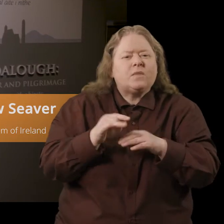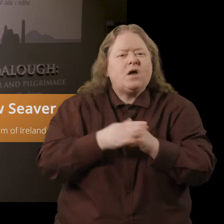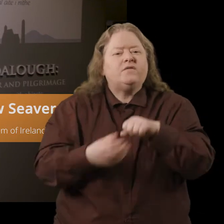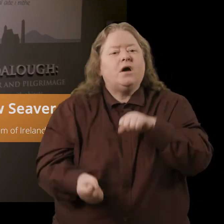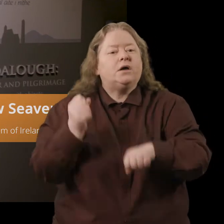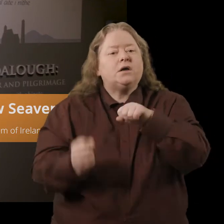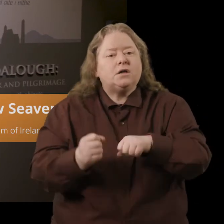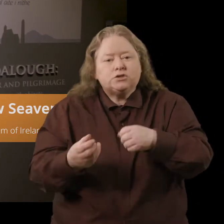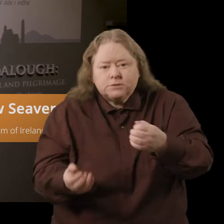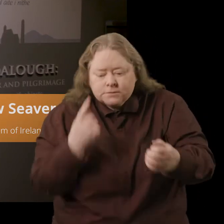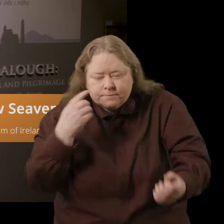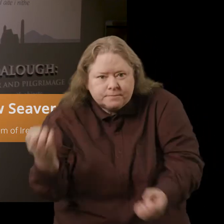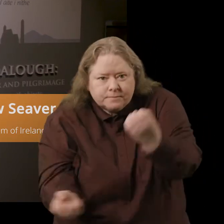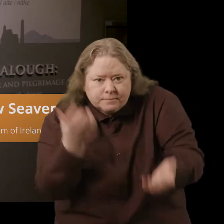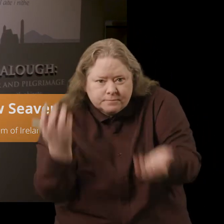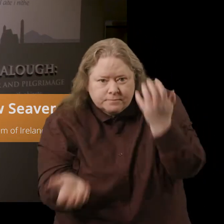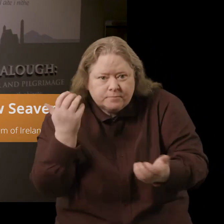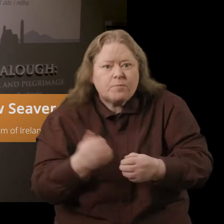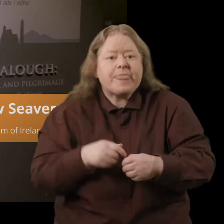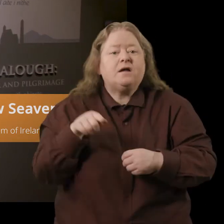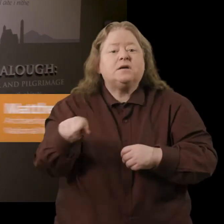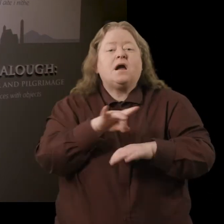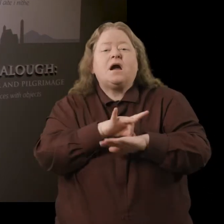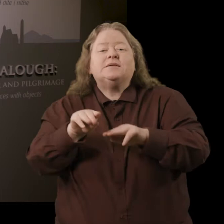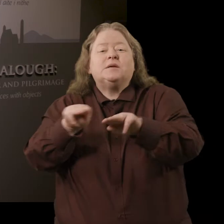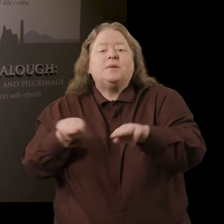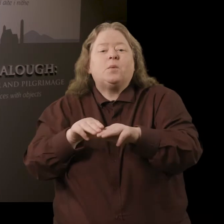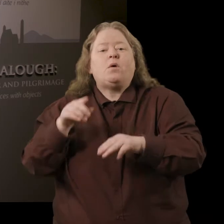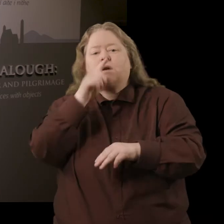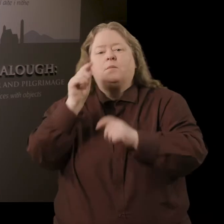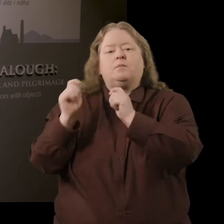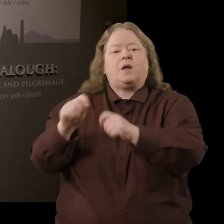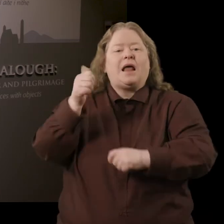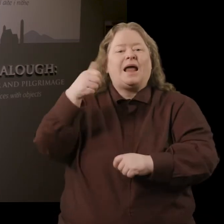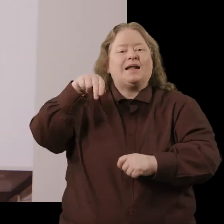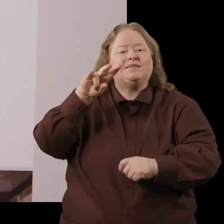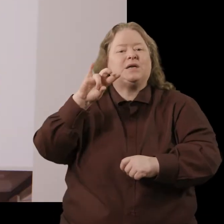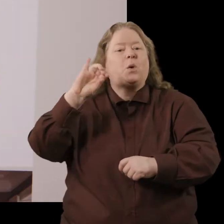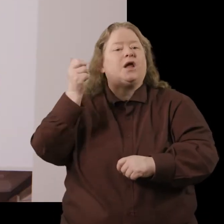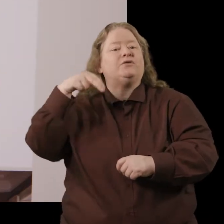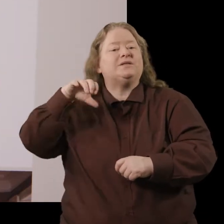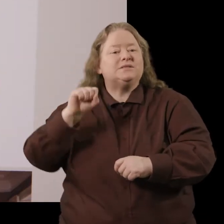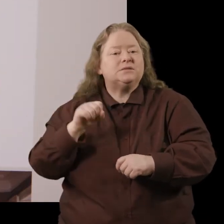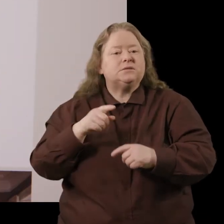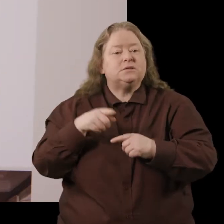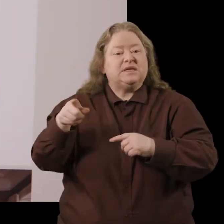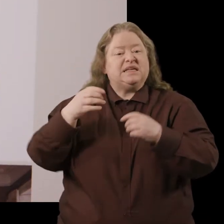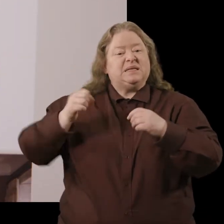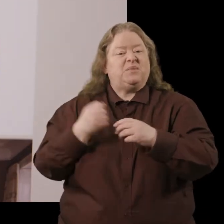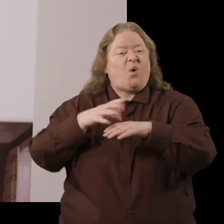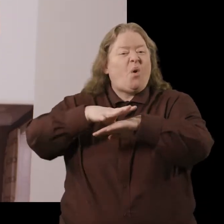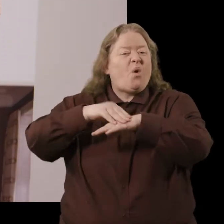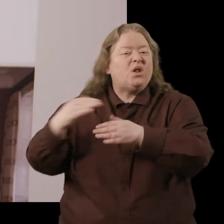of archaeological excavation. And these kinds of people were called antiquarians. It was kept in an old